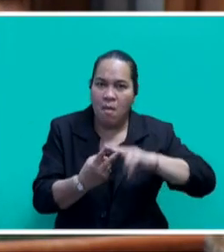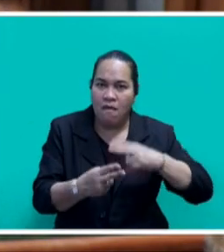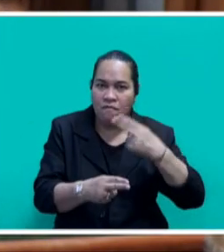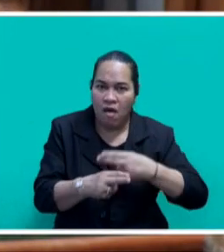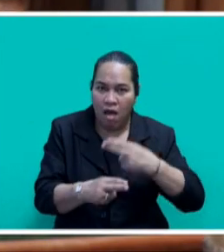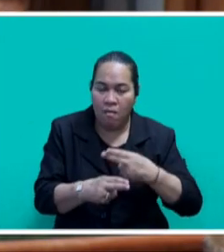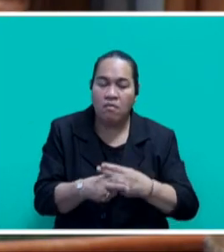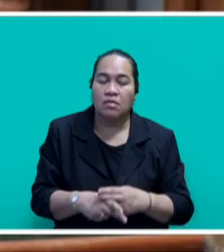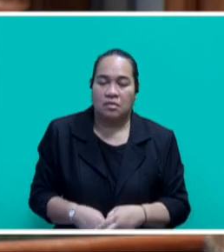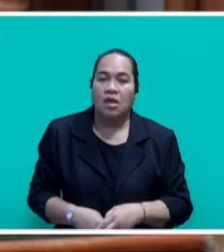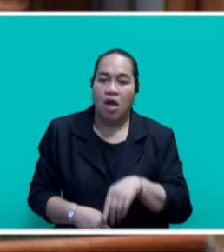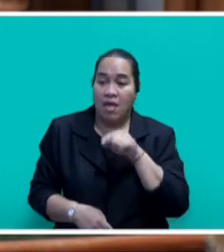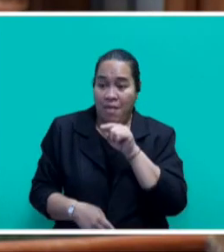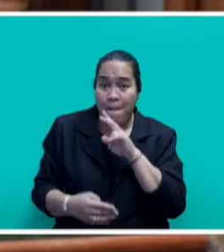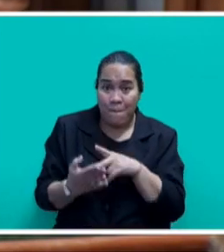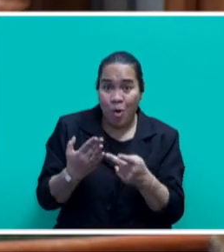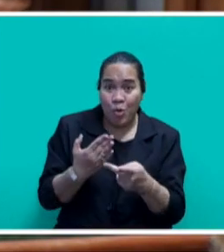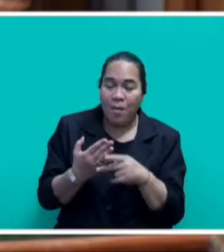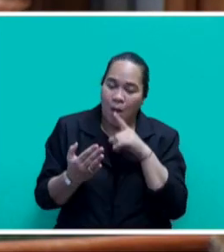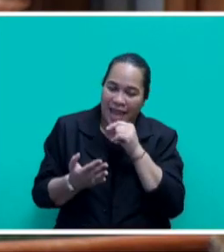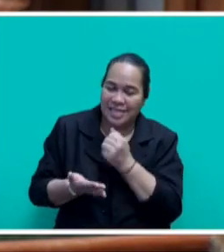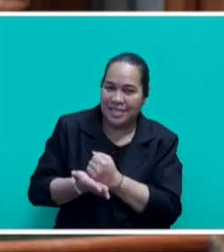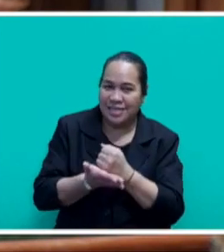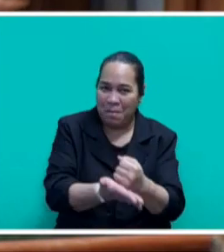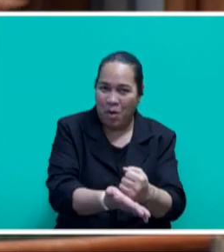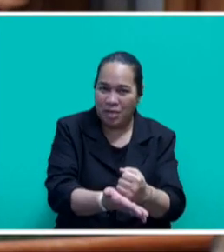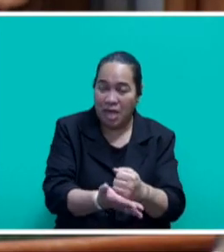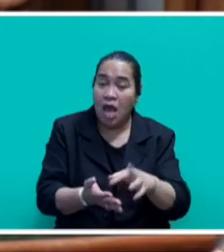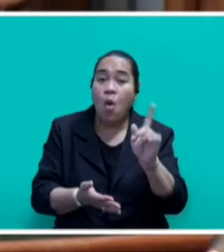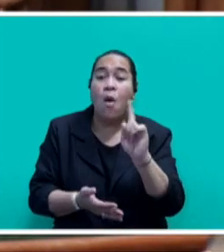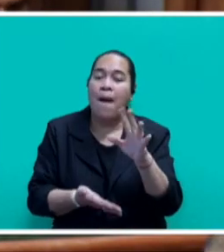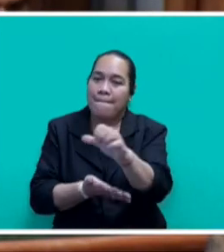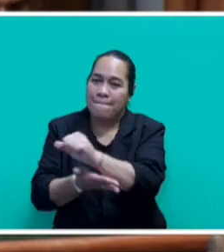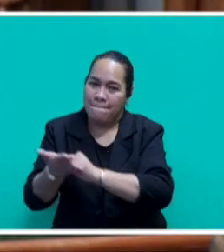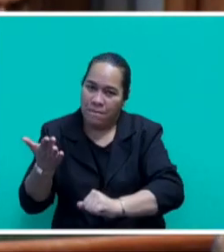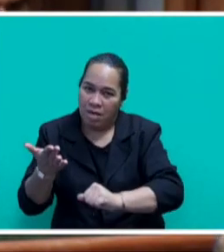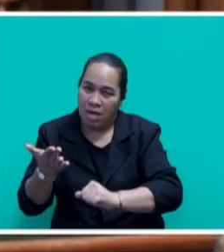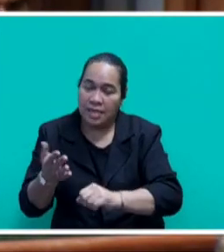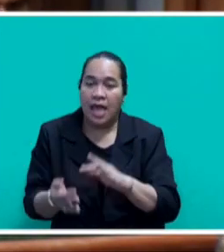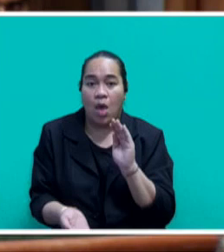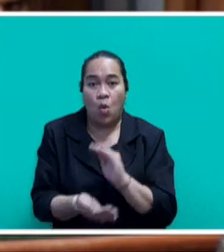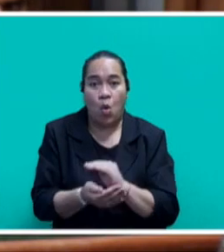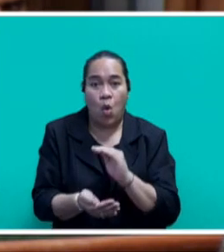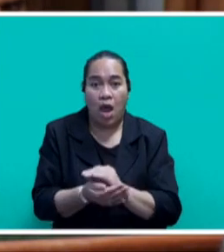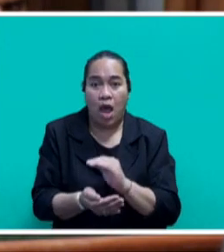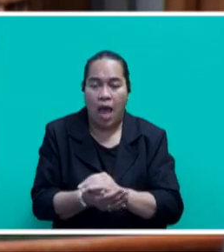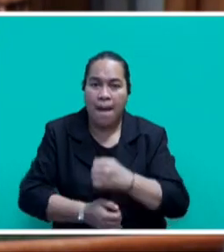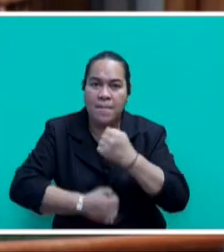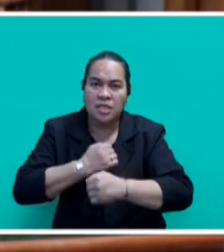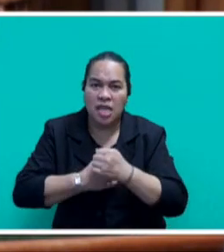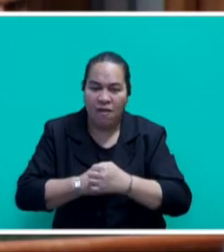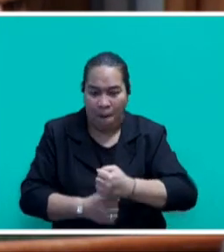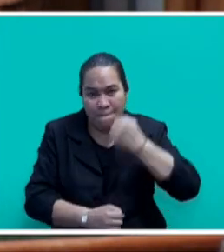and the program will also support the procurement of the Angona pounding machines